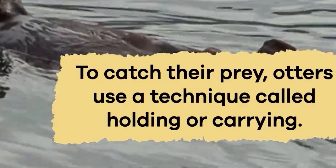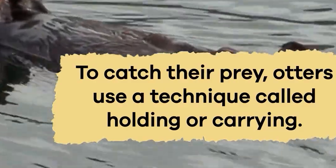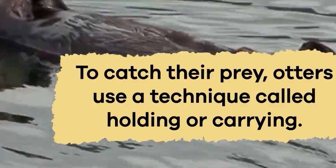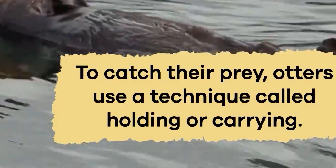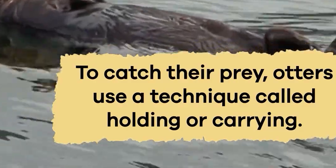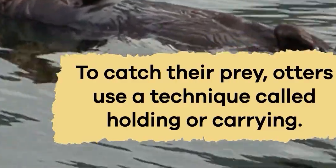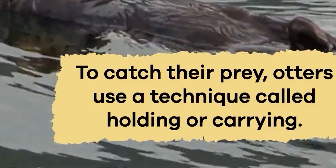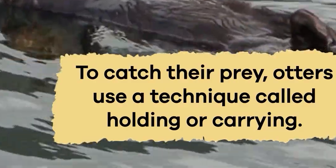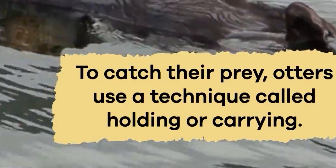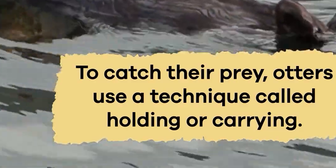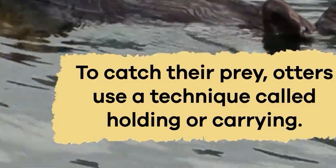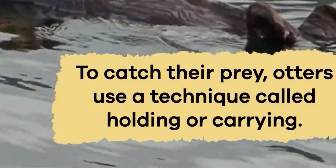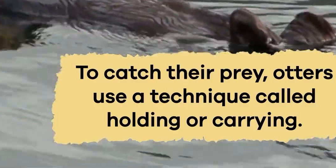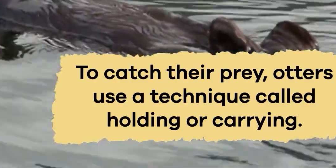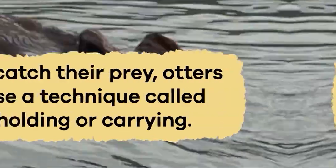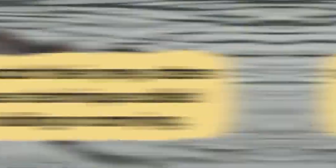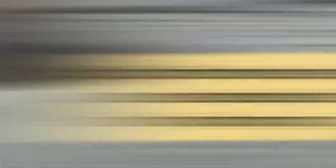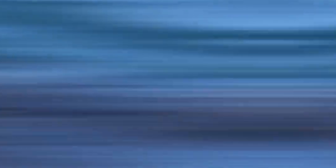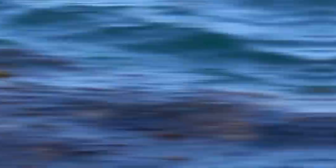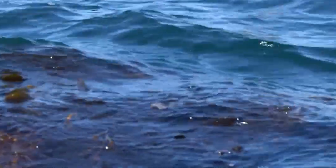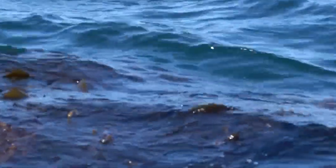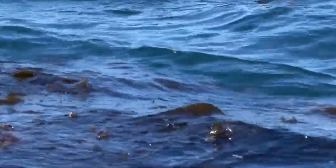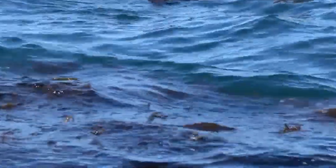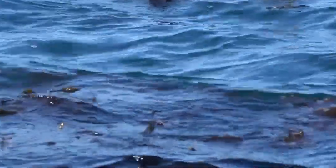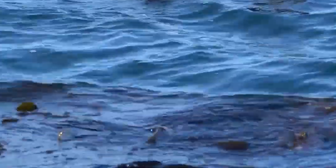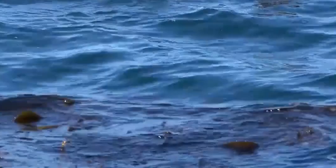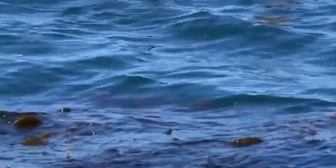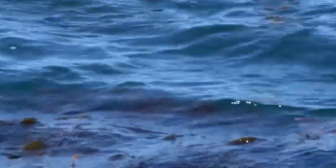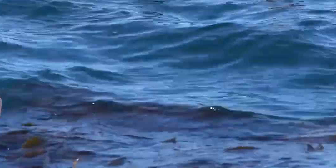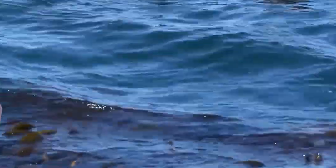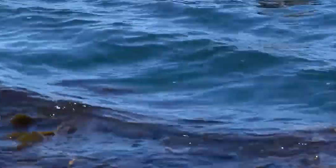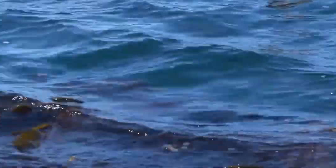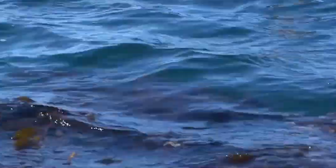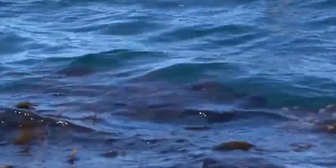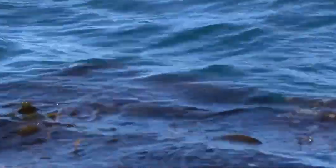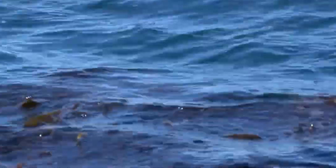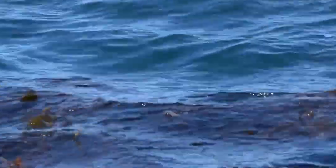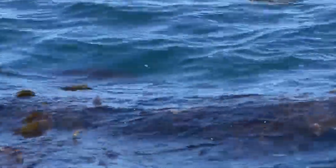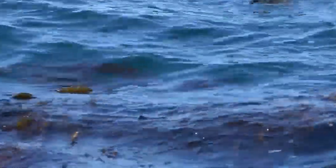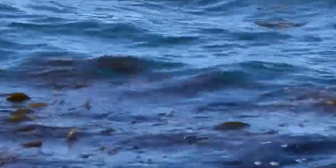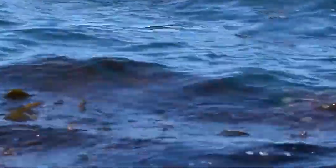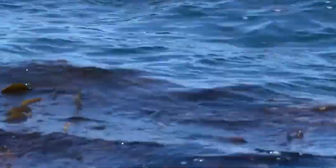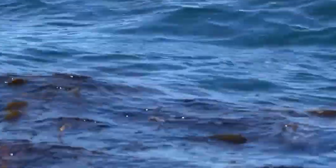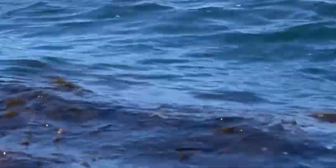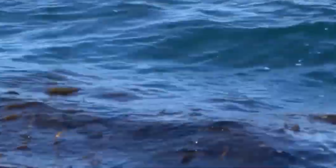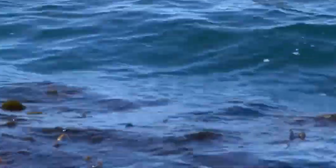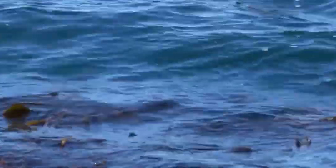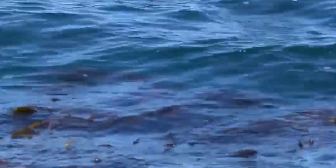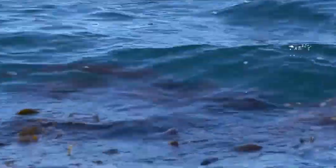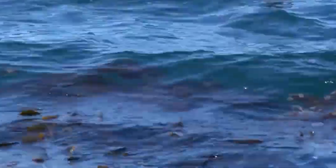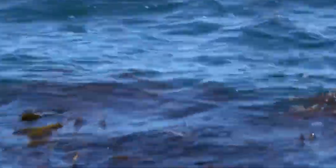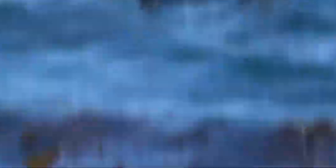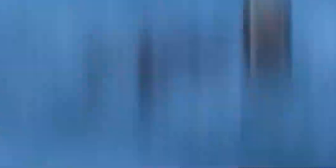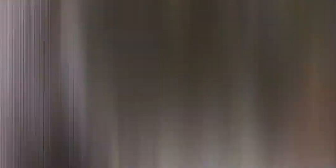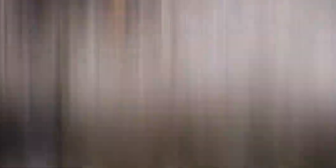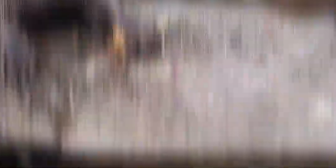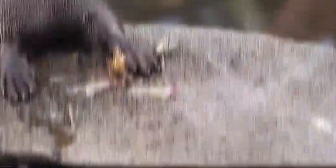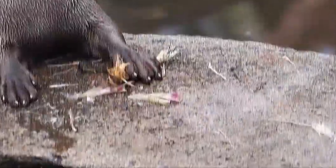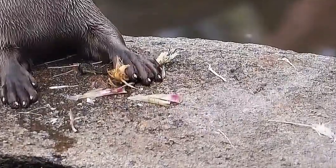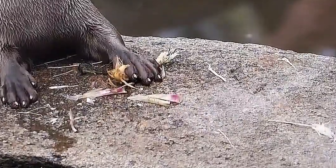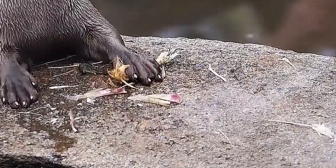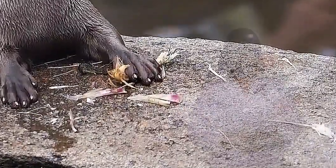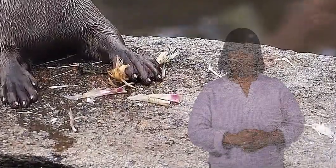a technique called holding or carrying, where they use their front paws to grab and hold onto their food as they swim.